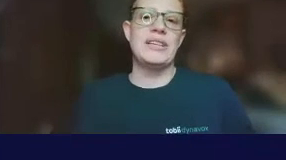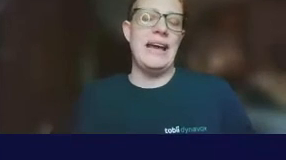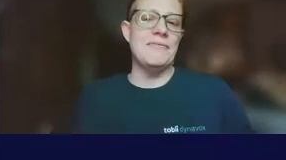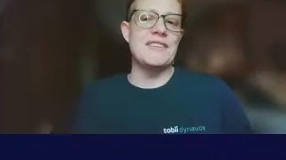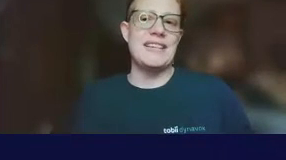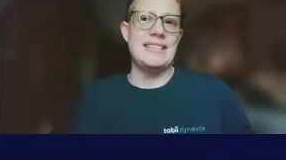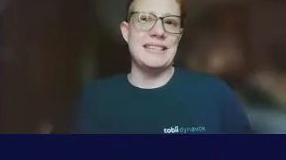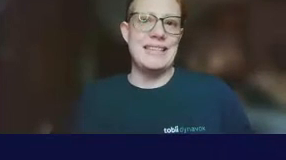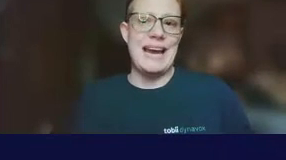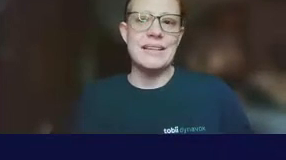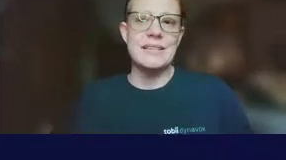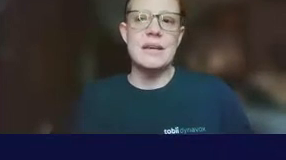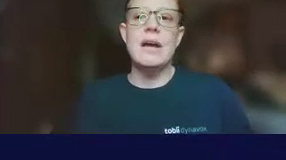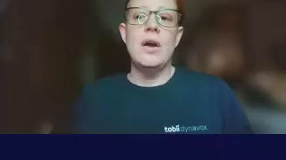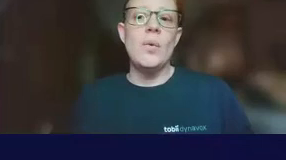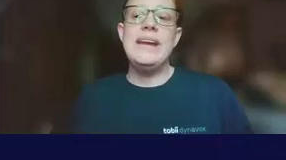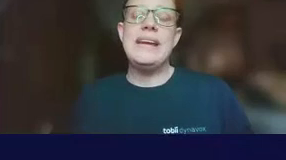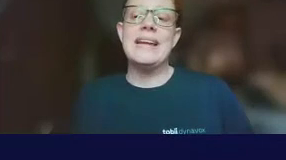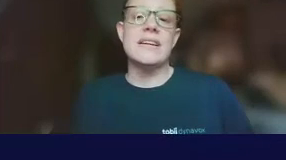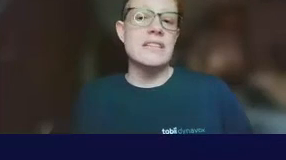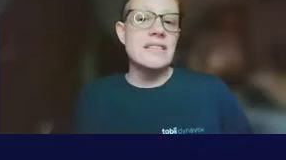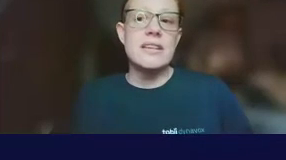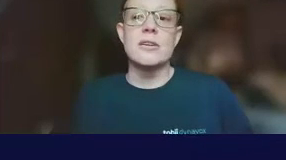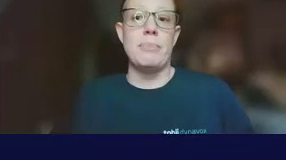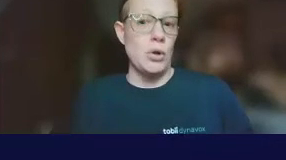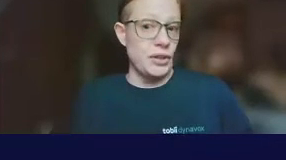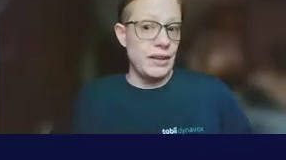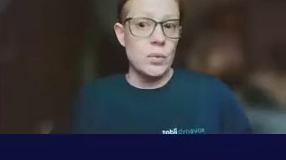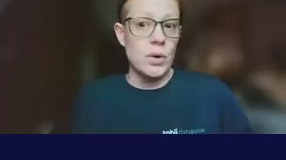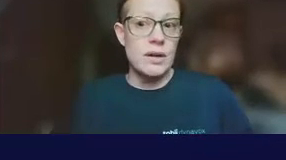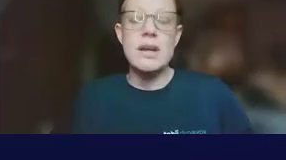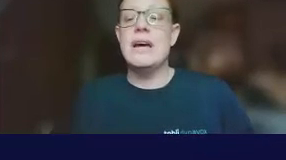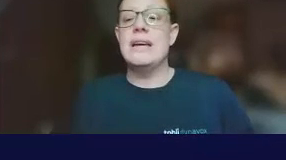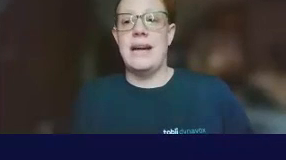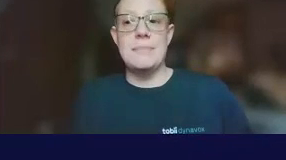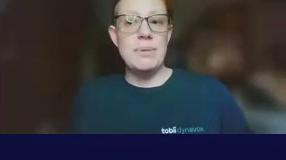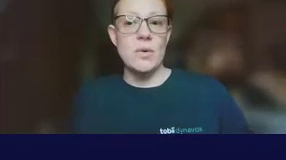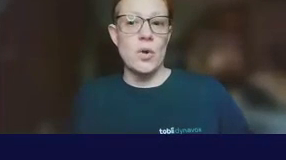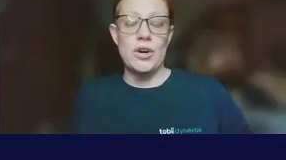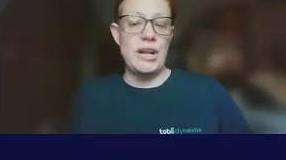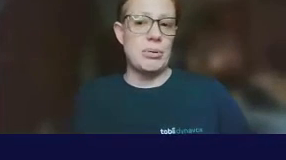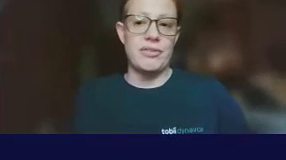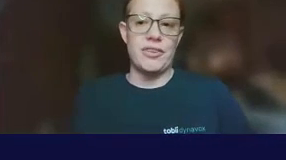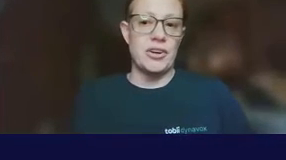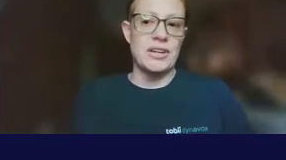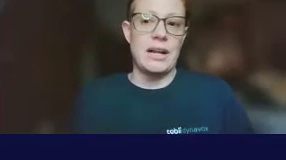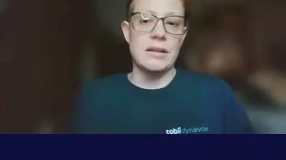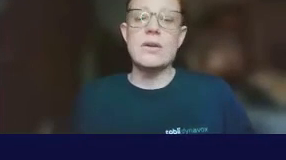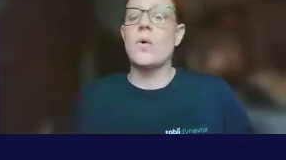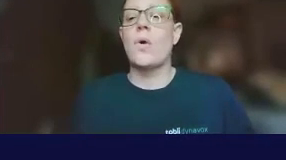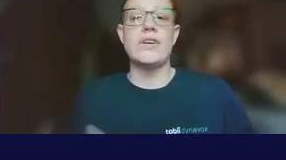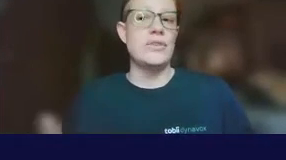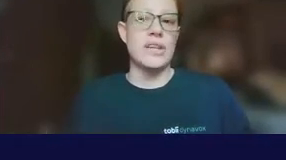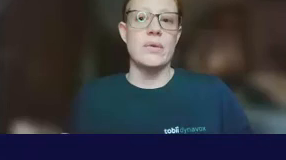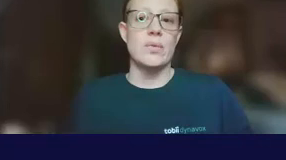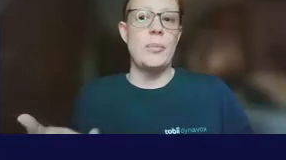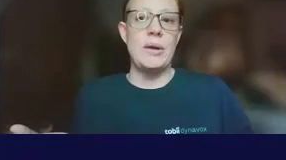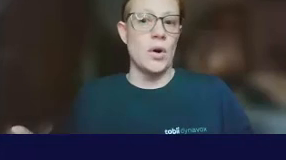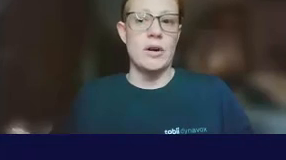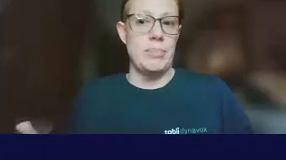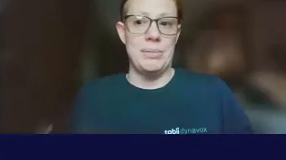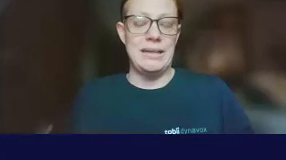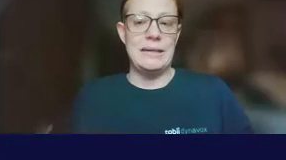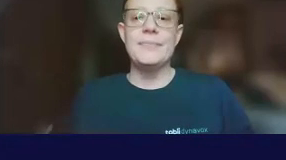of visually emphasizing text, we can consider bolding the word, typing the word in a preferred color, or using